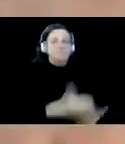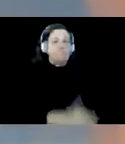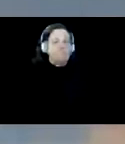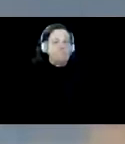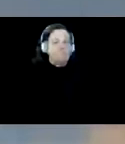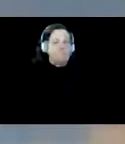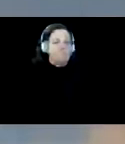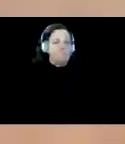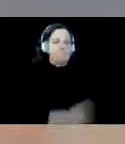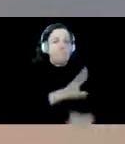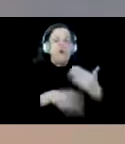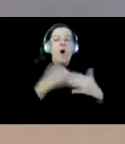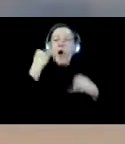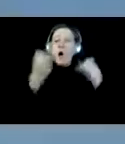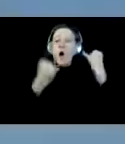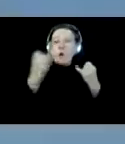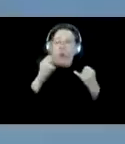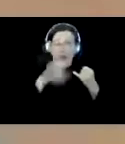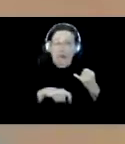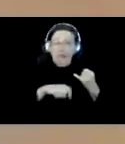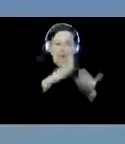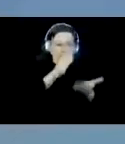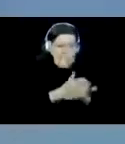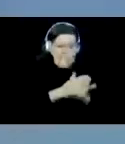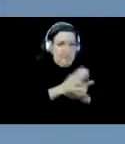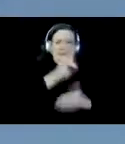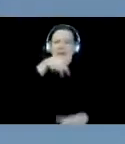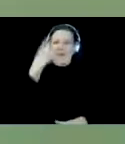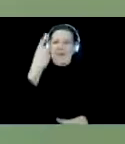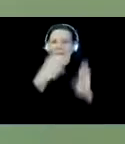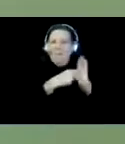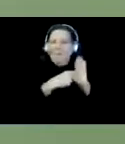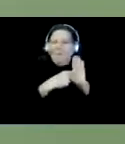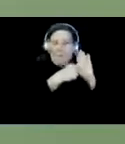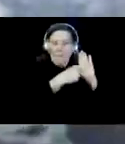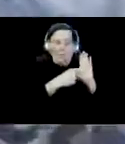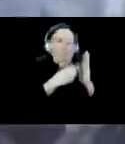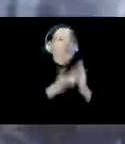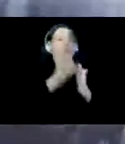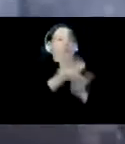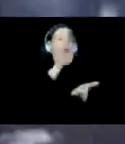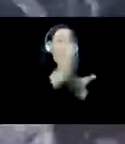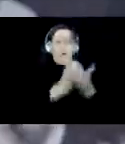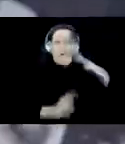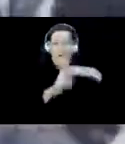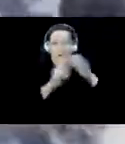All the ideas must be apprehended in a single stroke, and a new image comes with no warning.